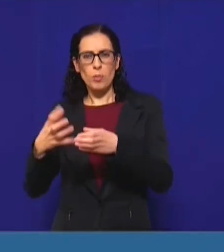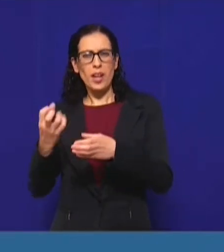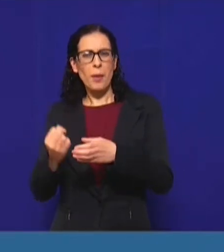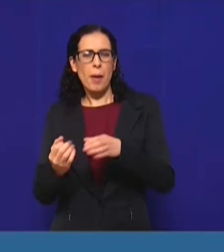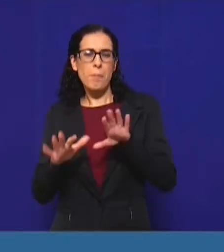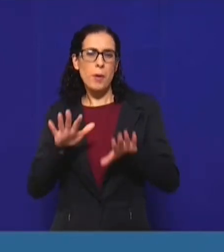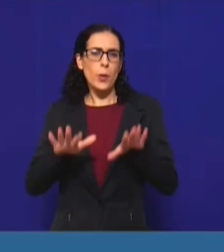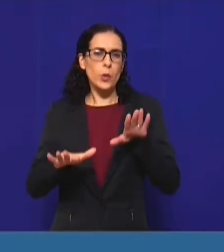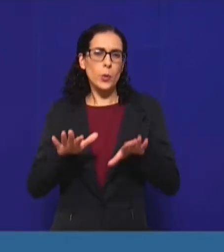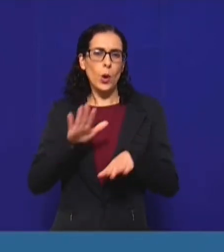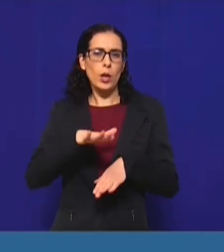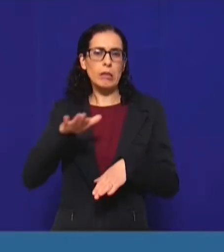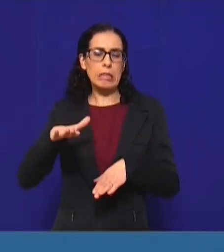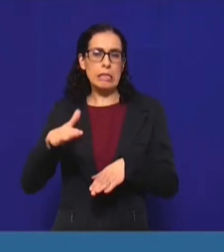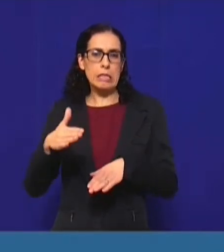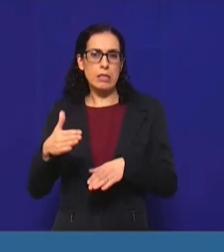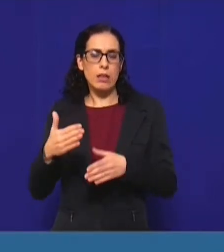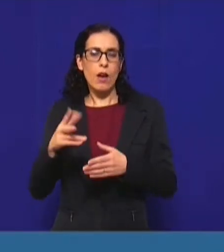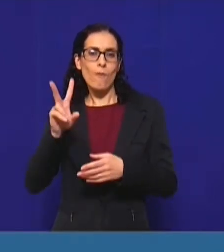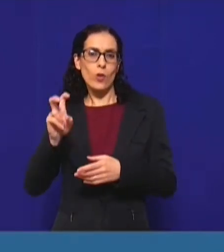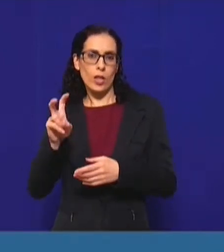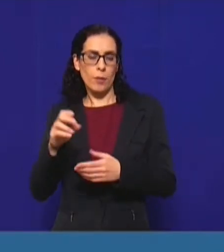bejn wieħed u ieħor?